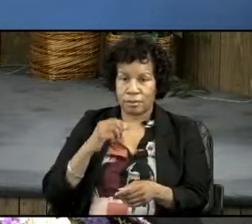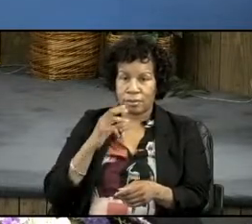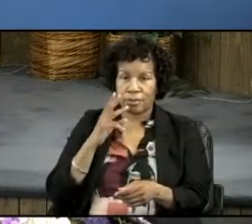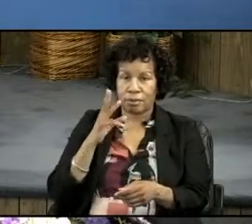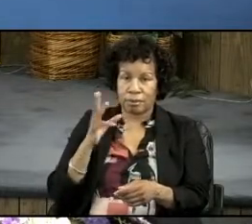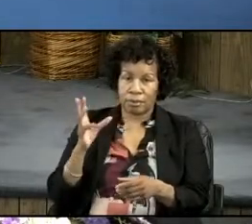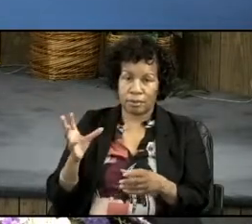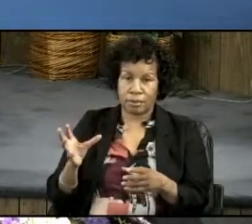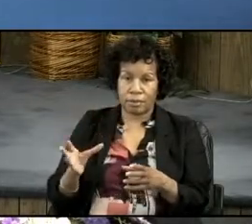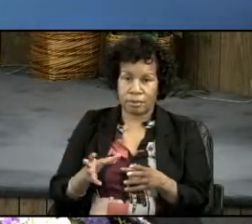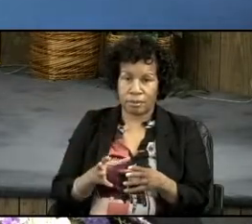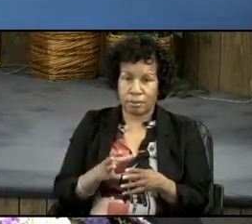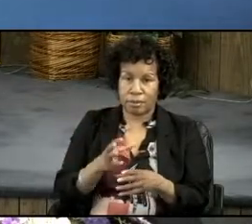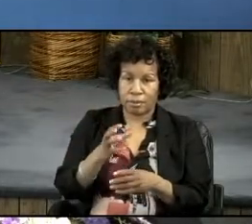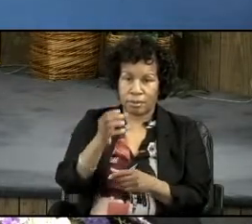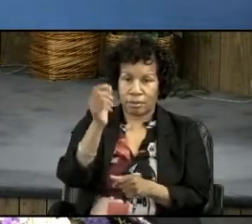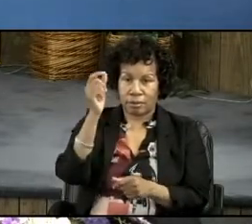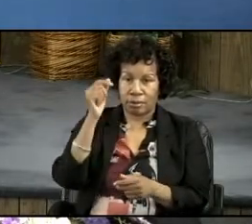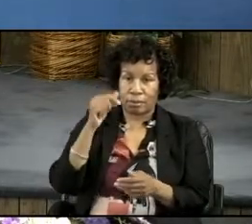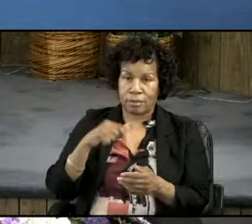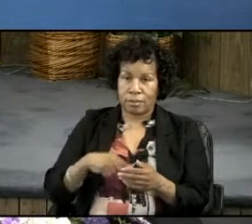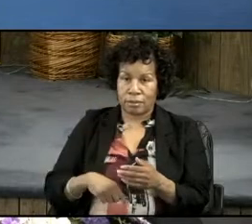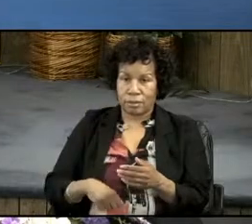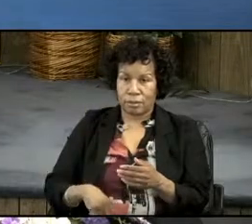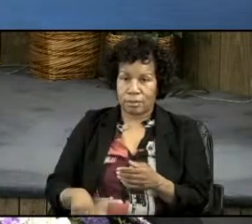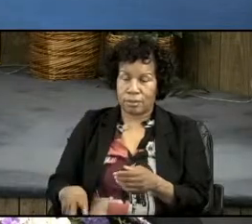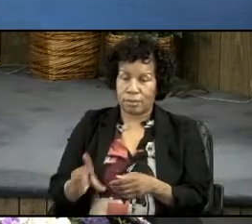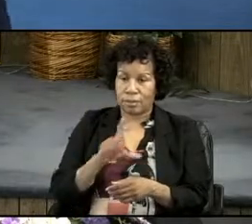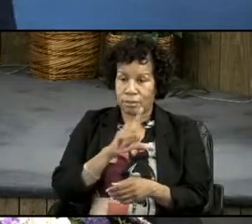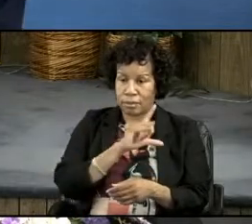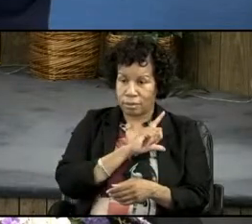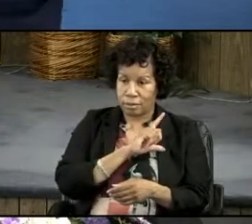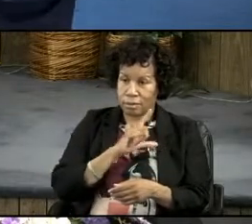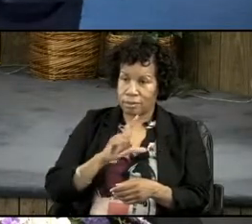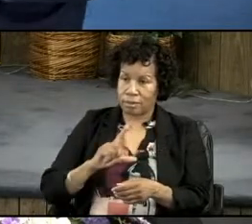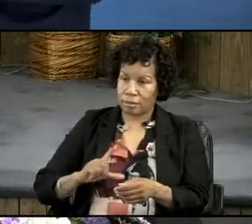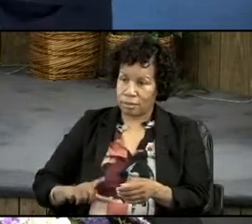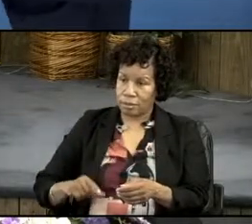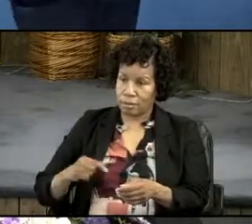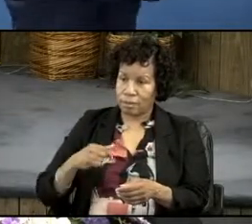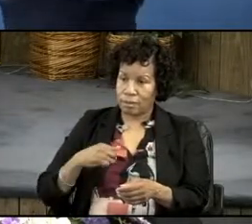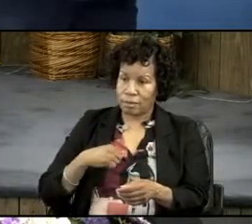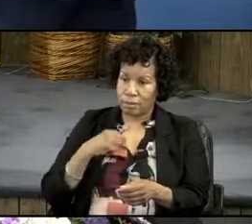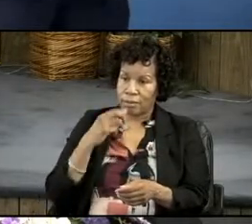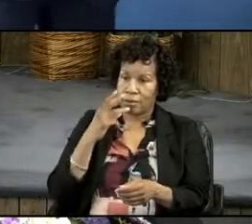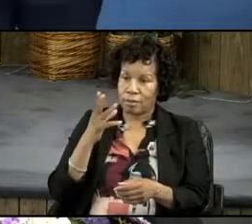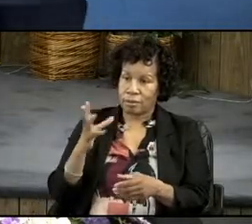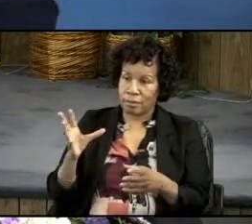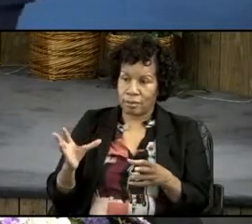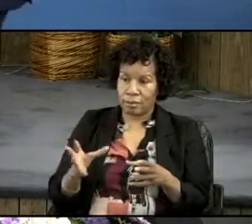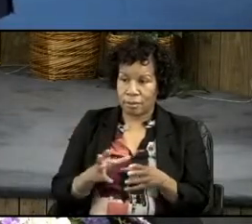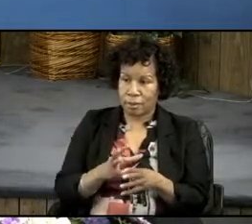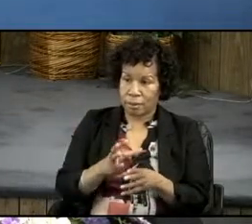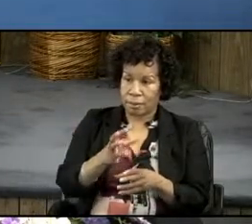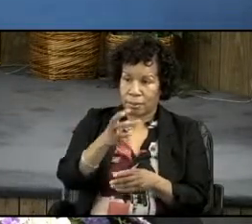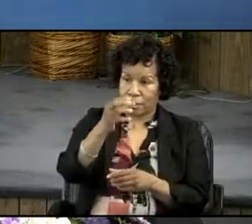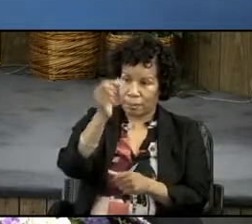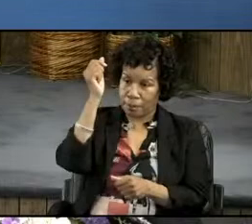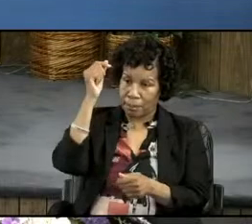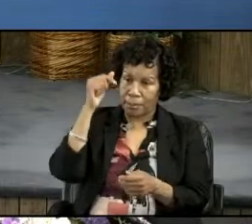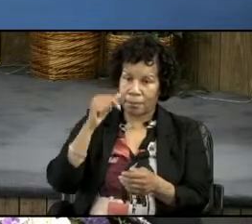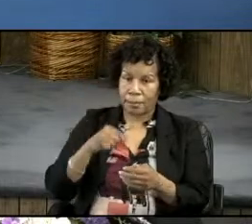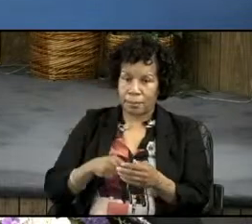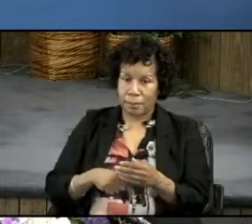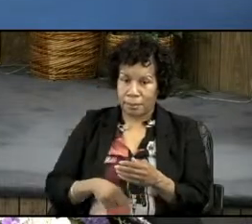with me. I will trust in the Lord. I will